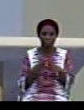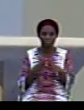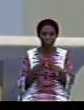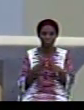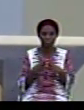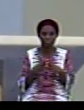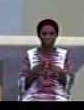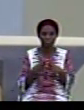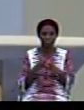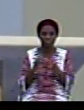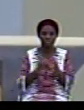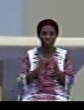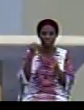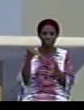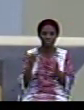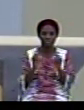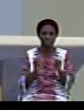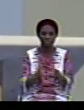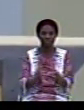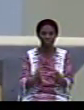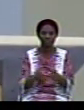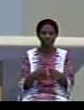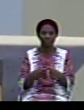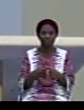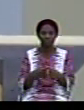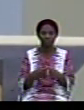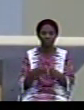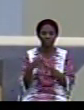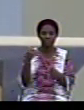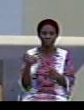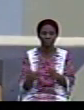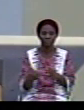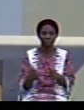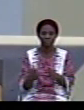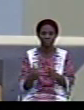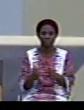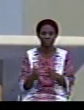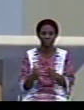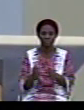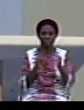It is a privilege, a real privilege. You can be seated.